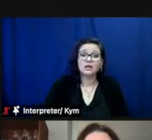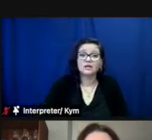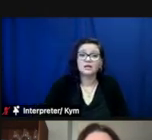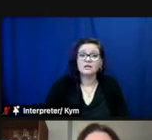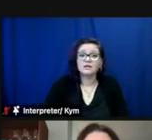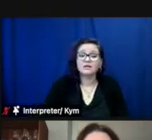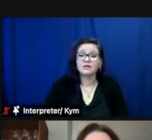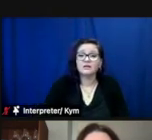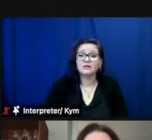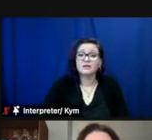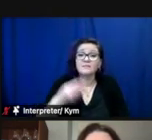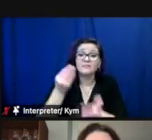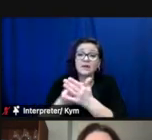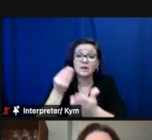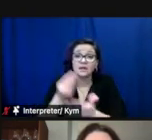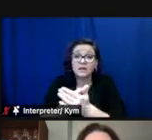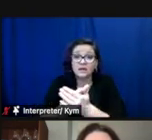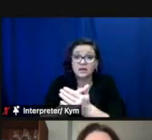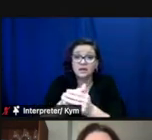mm-hmm. And money.